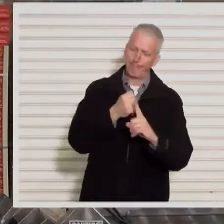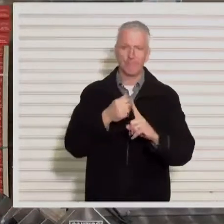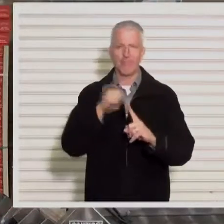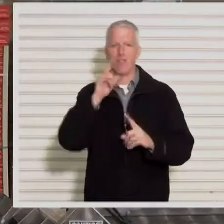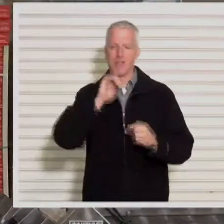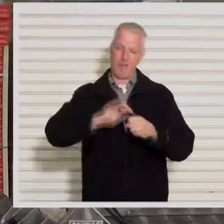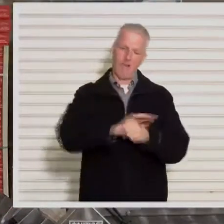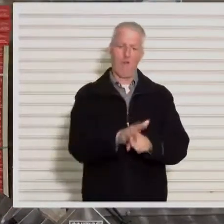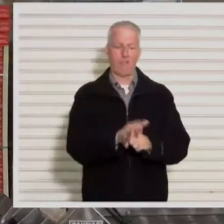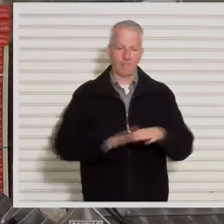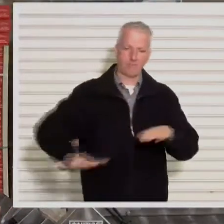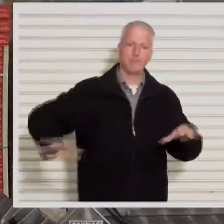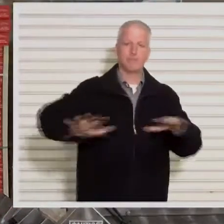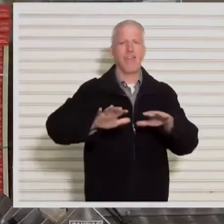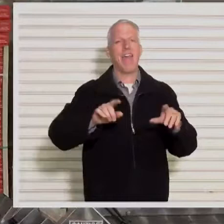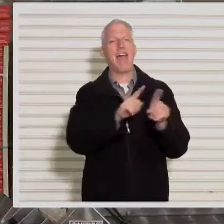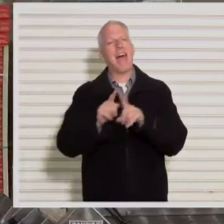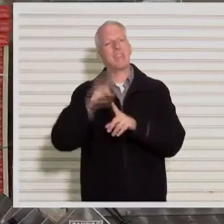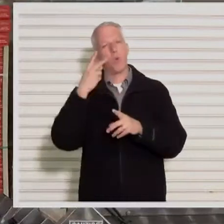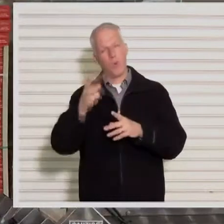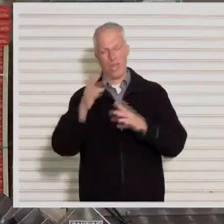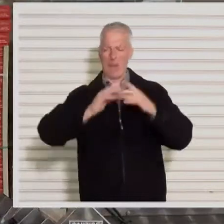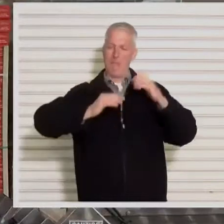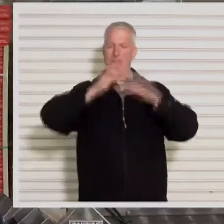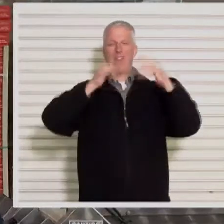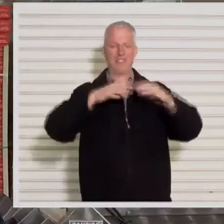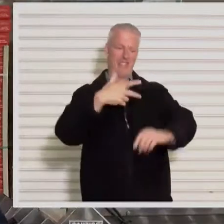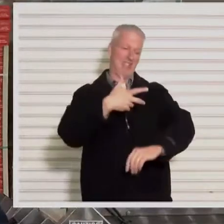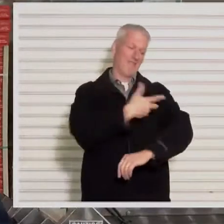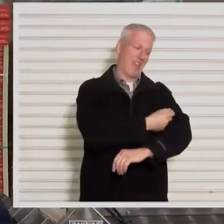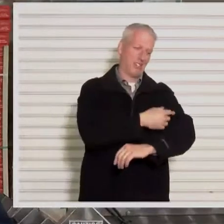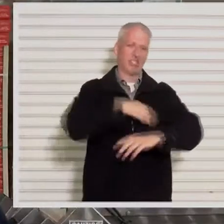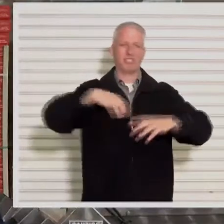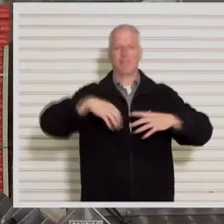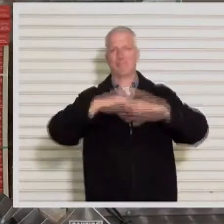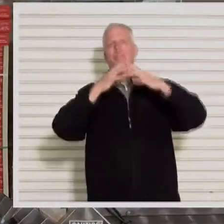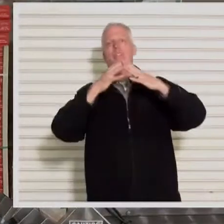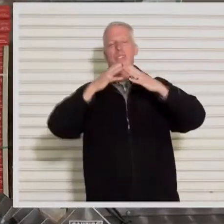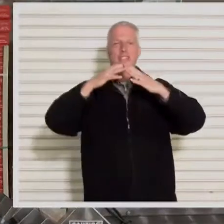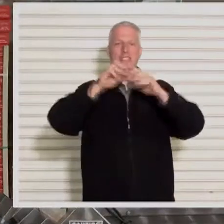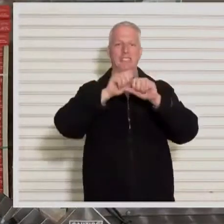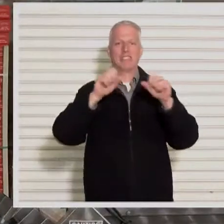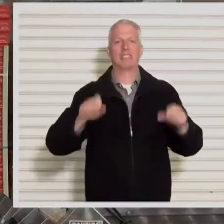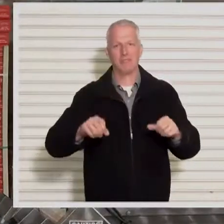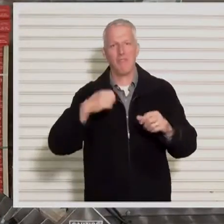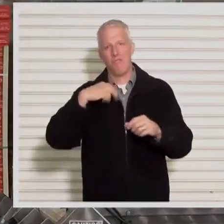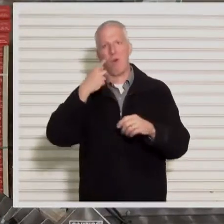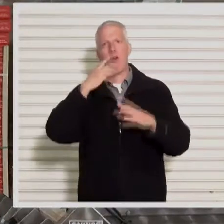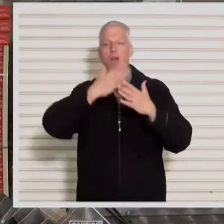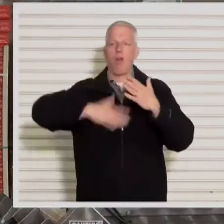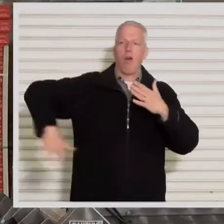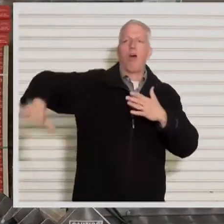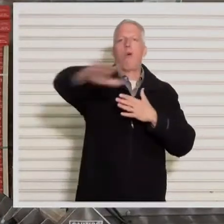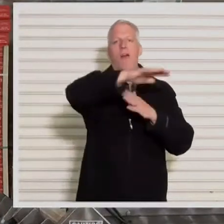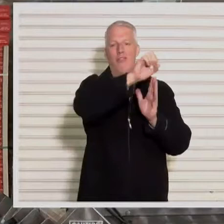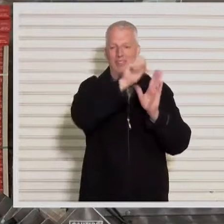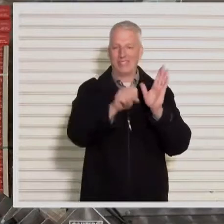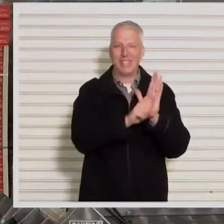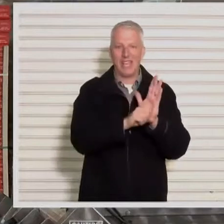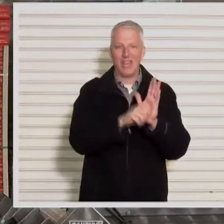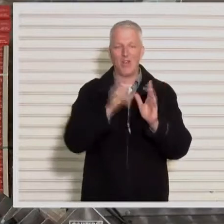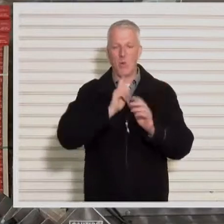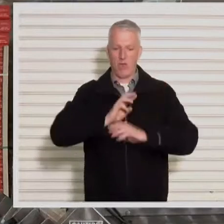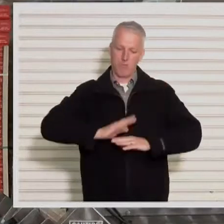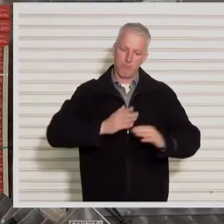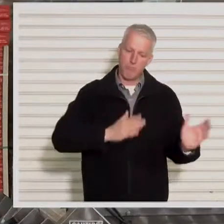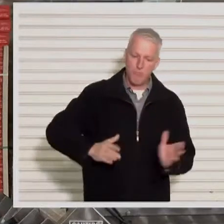And so as we build out this vaccination infrastructure, because we are preparing throughout the state and specifically here